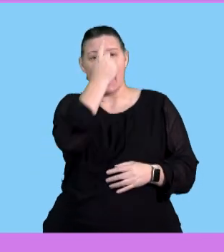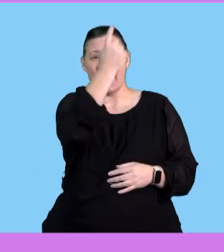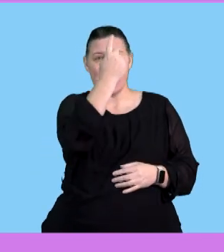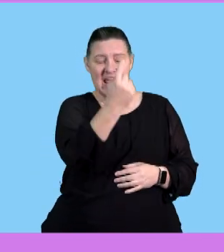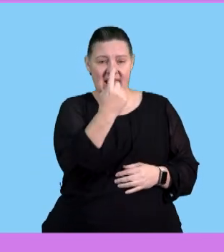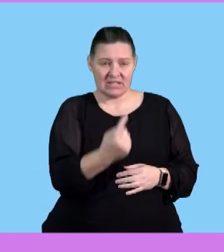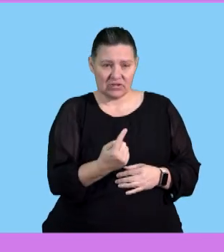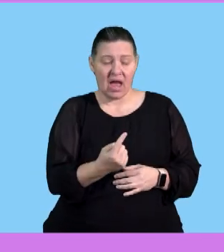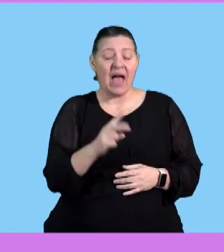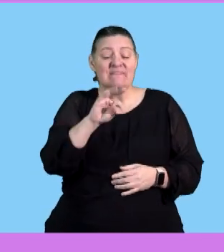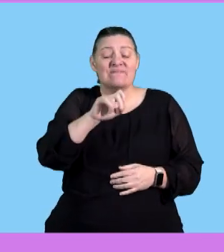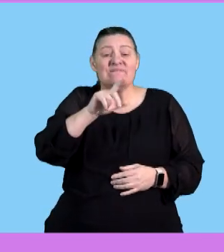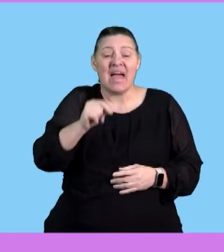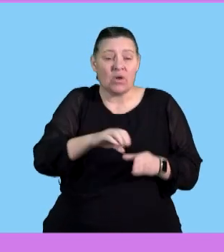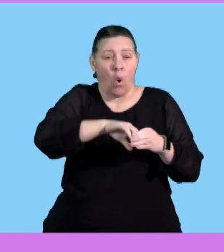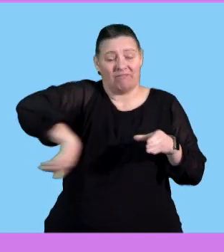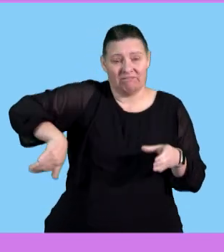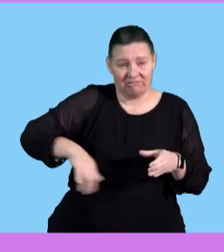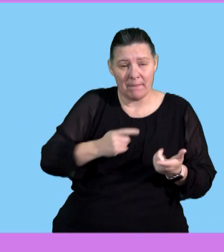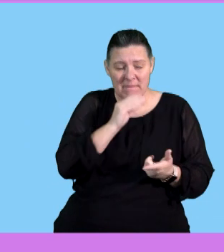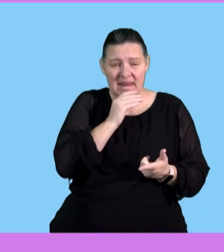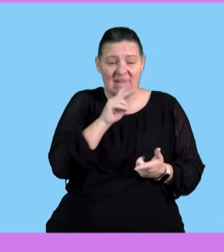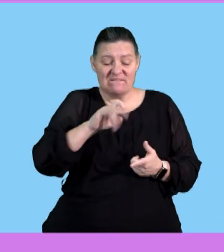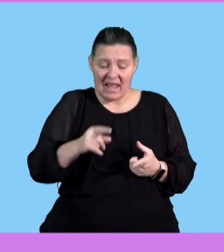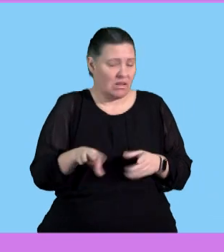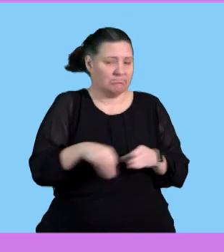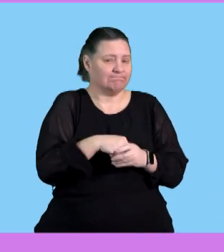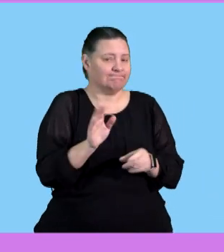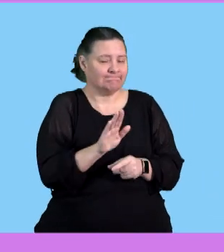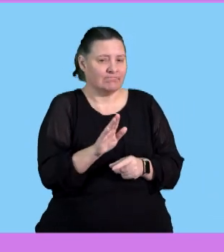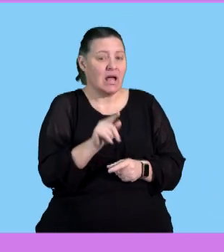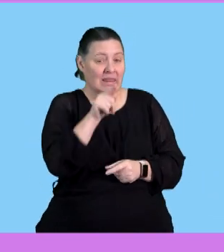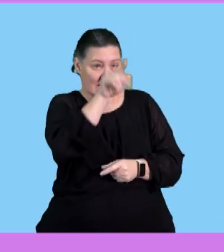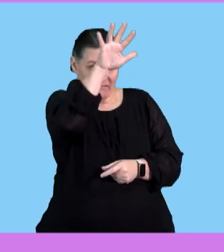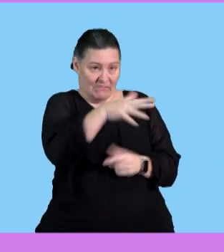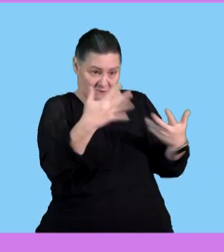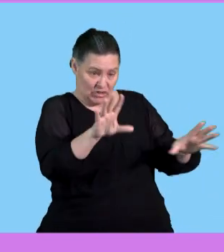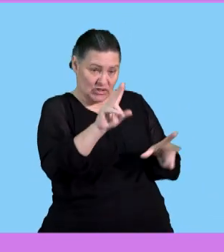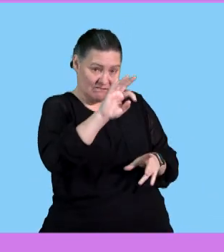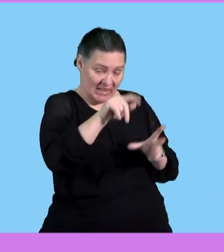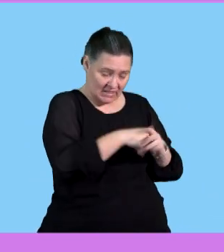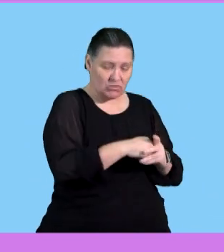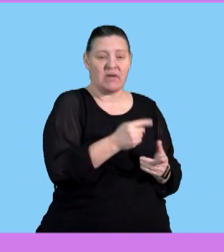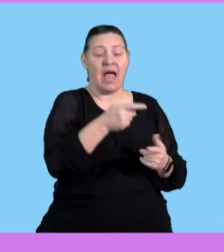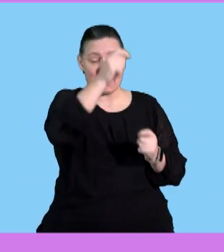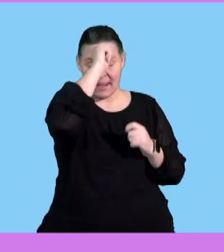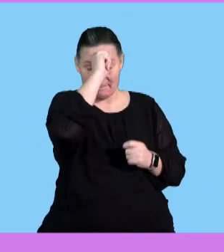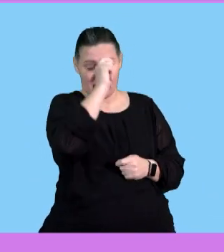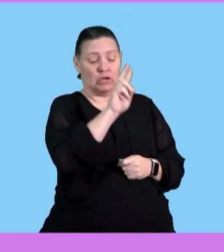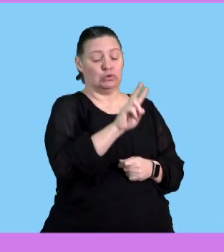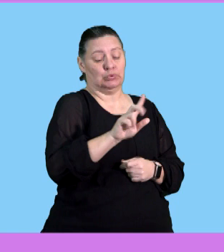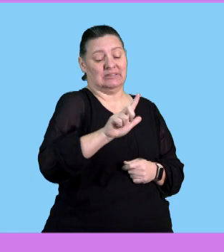the price of each item excluding VAT. So for the first item, we have a